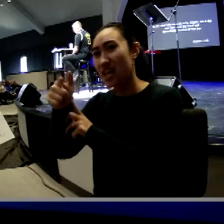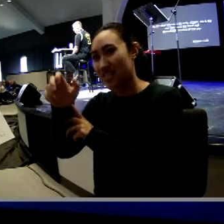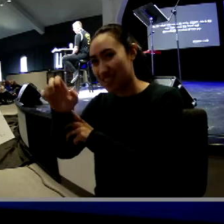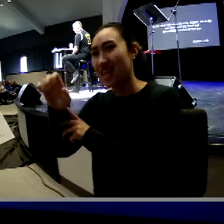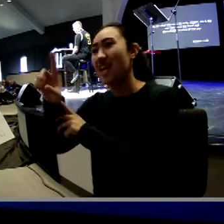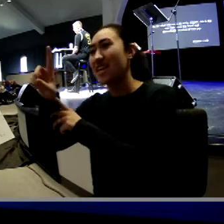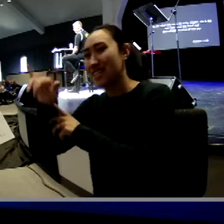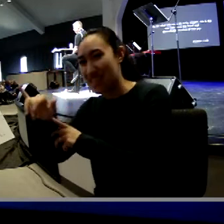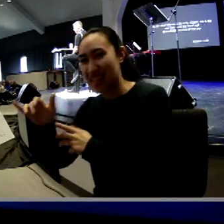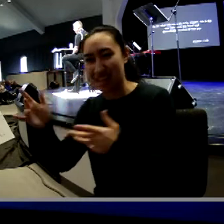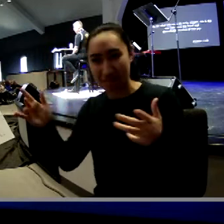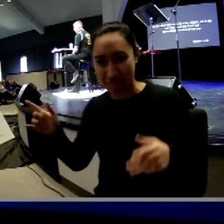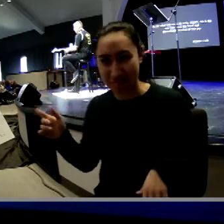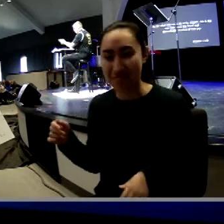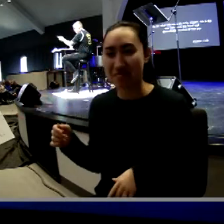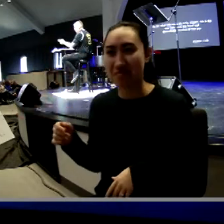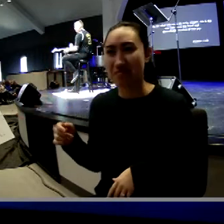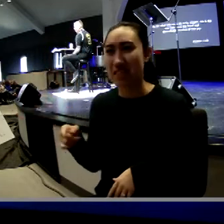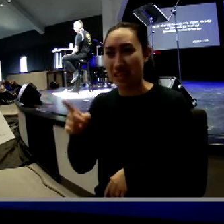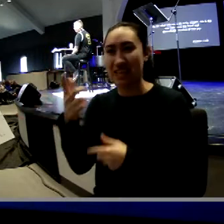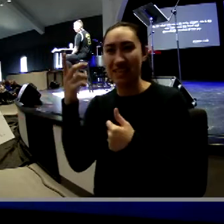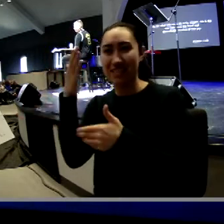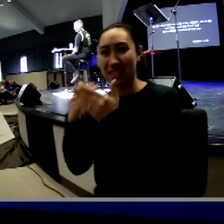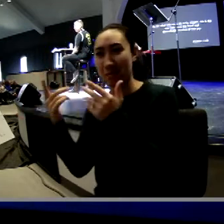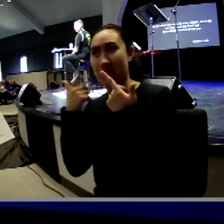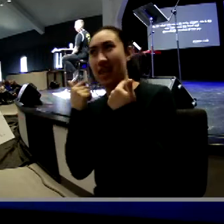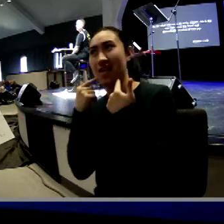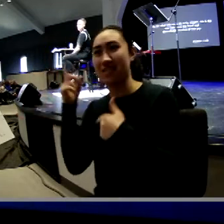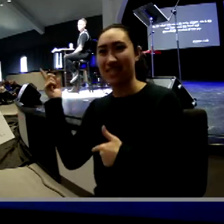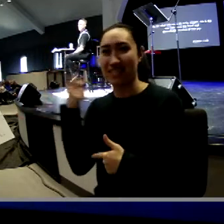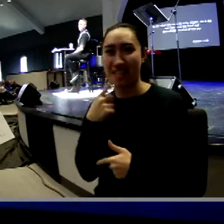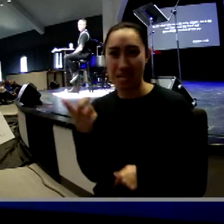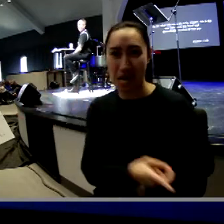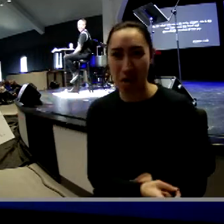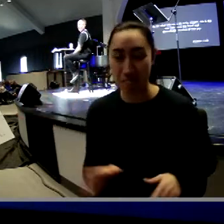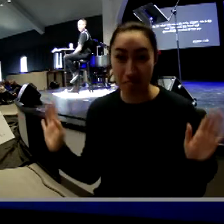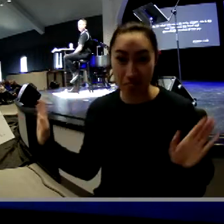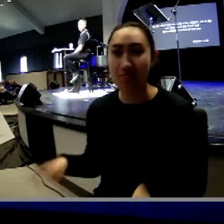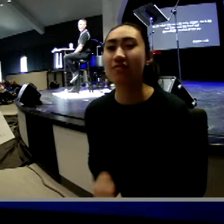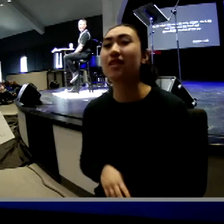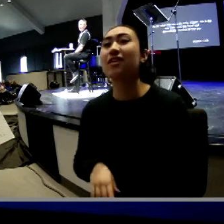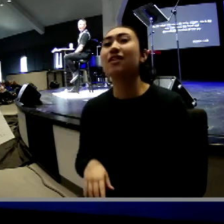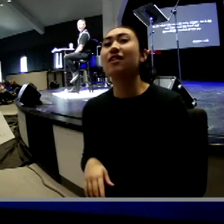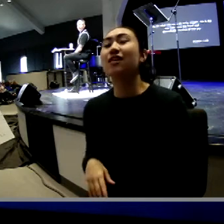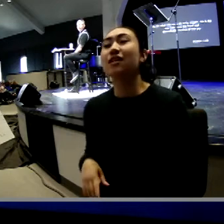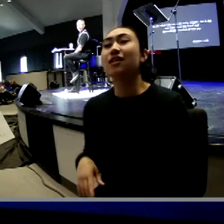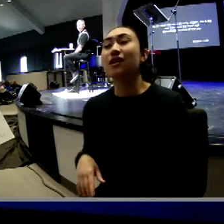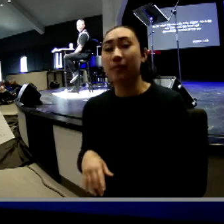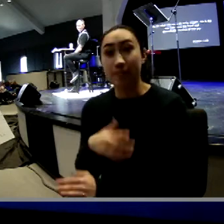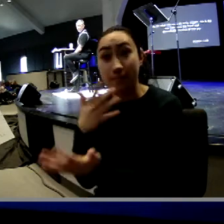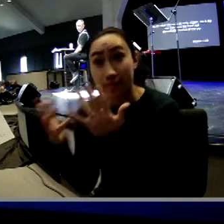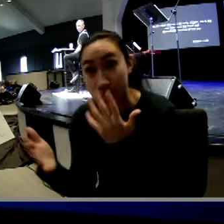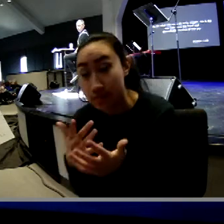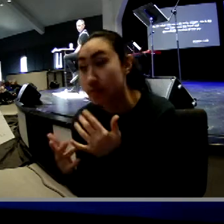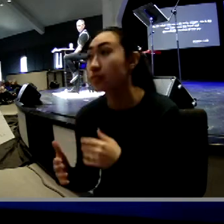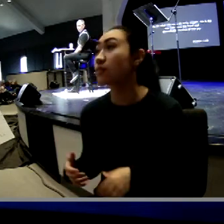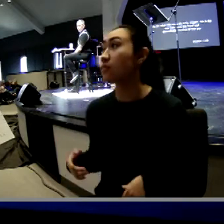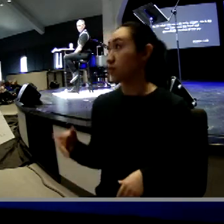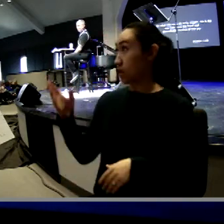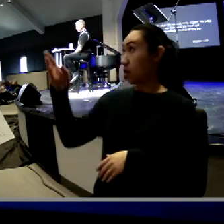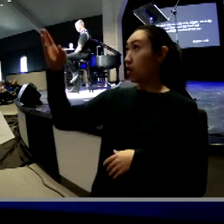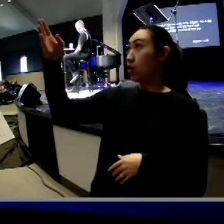They're horrible. But you know what? We serve a God that can make reasons for anything. And that's the